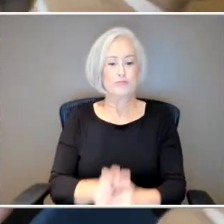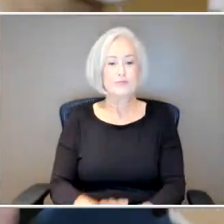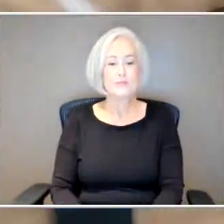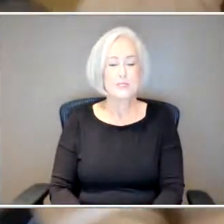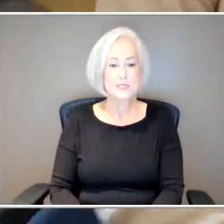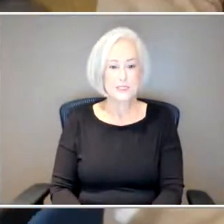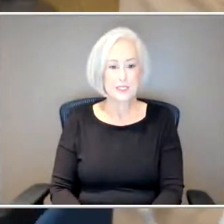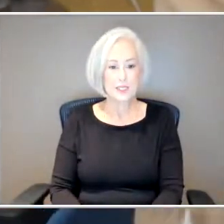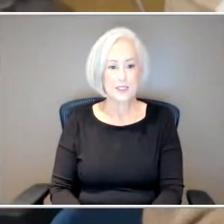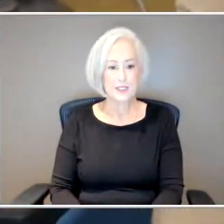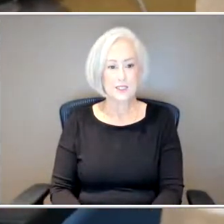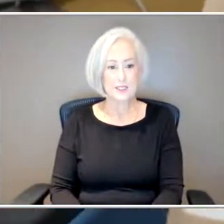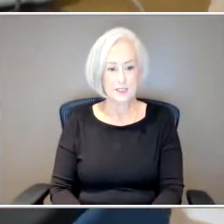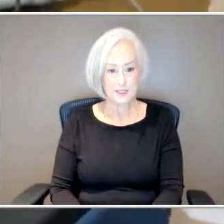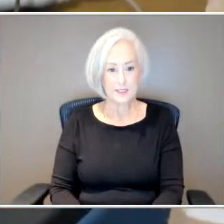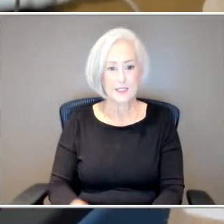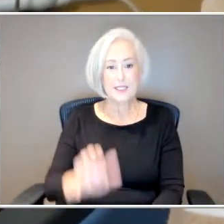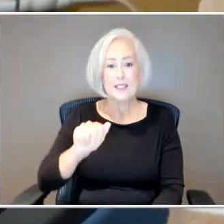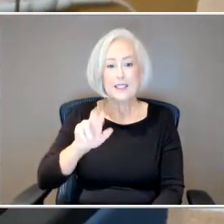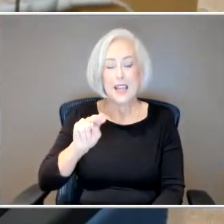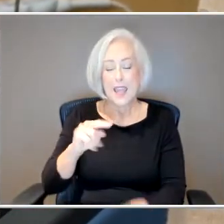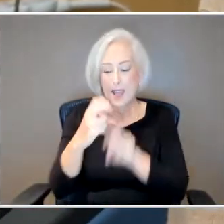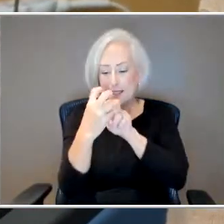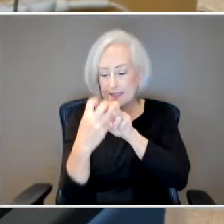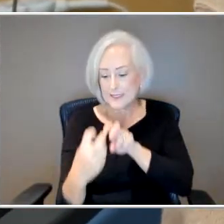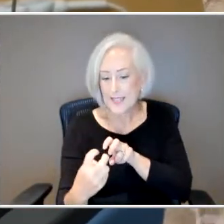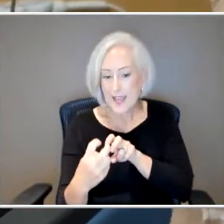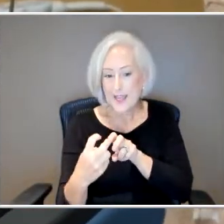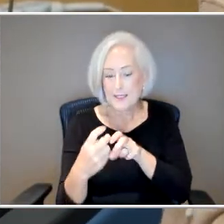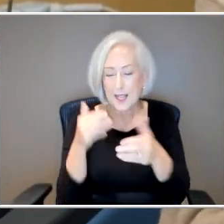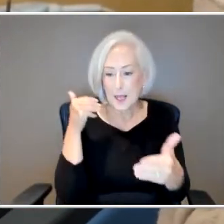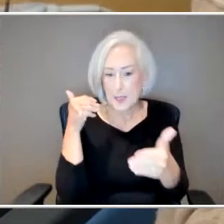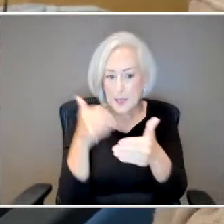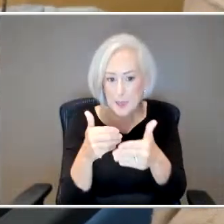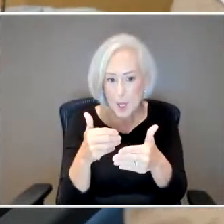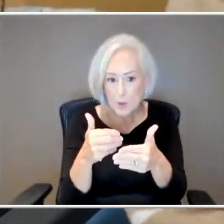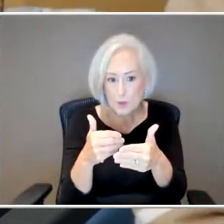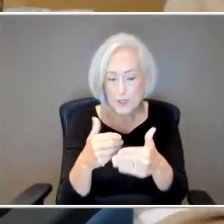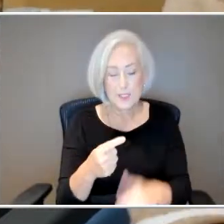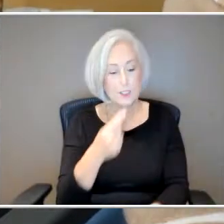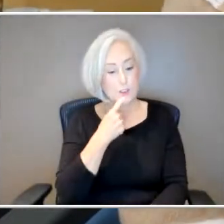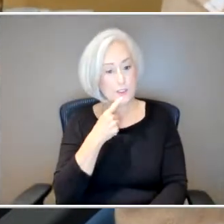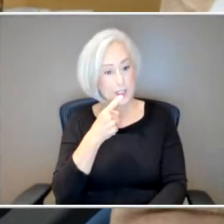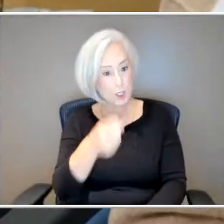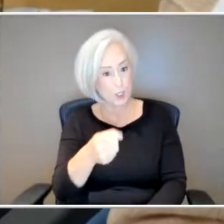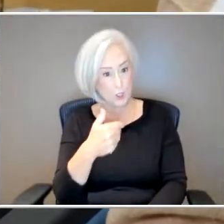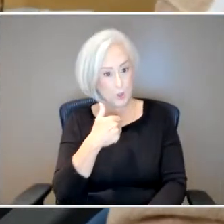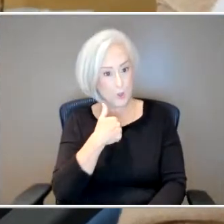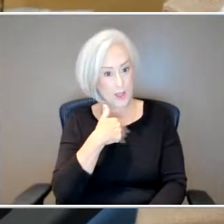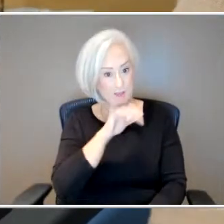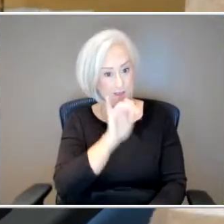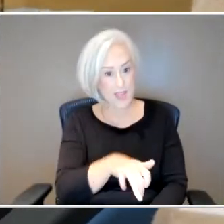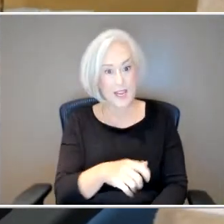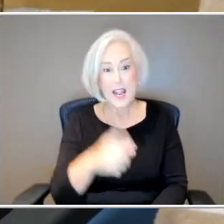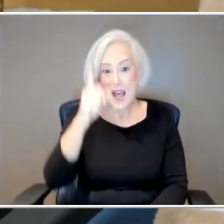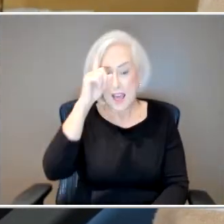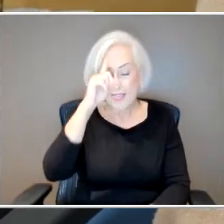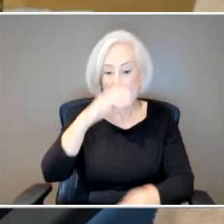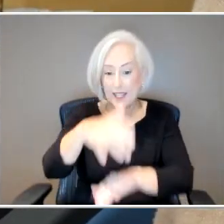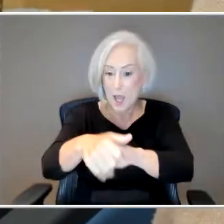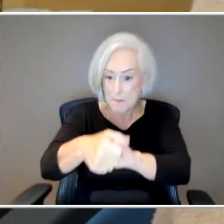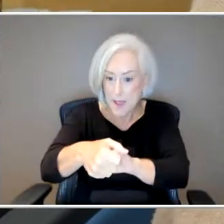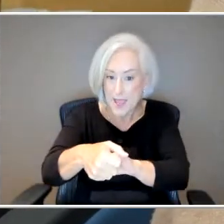This is how she sat with me. You have this, and she held your hands. I think she did. She did. You have